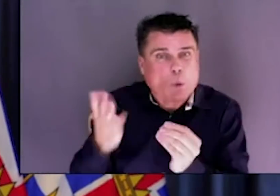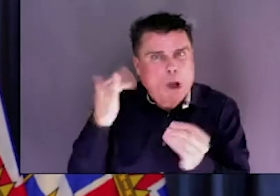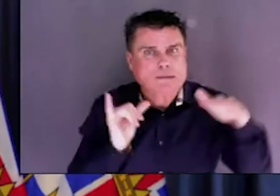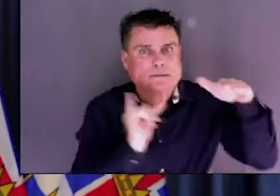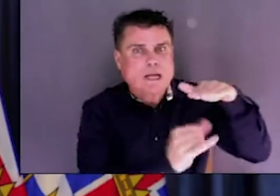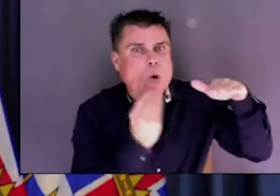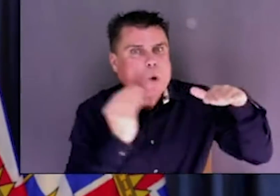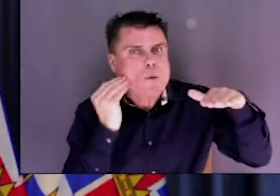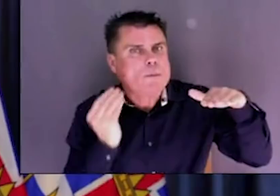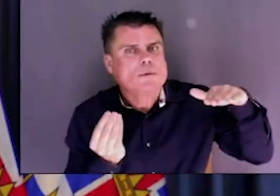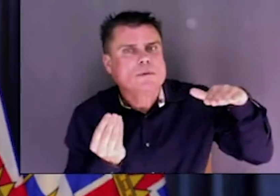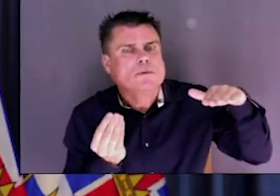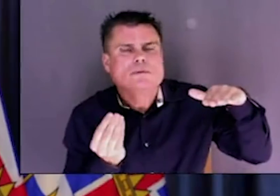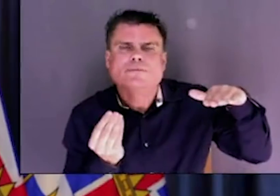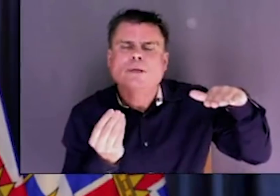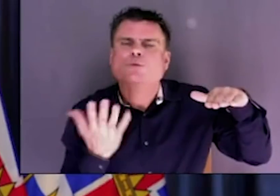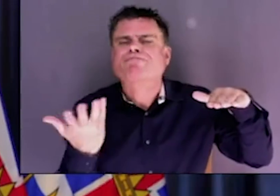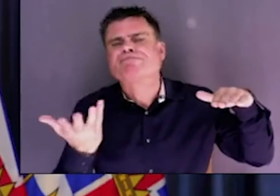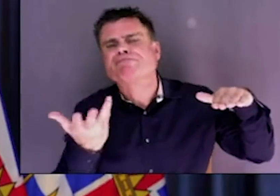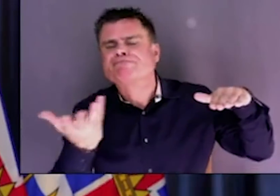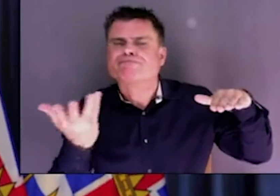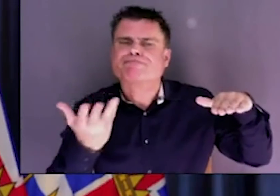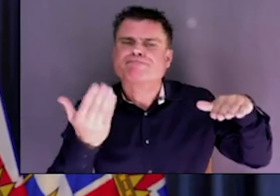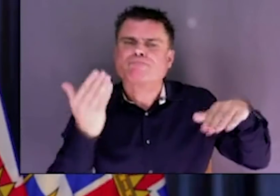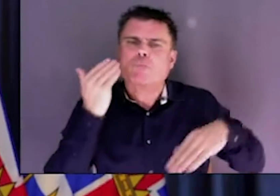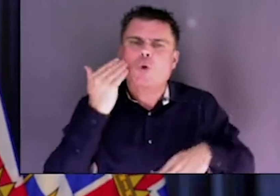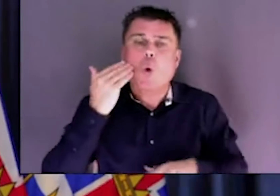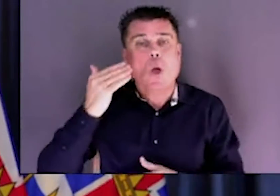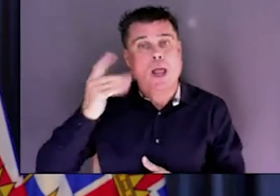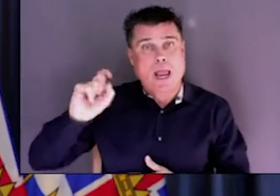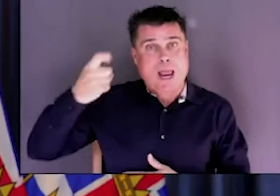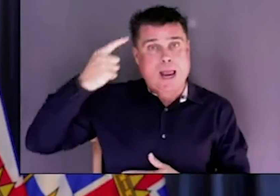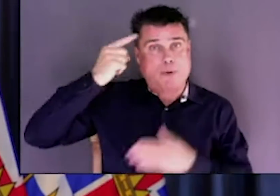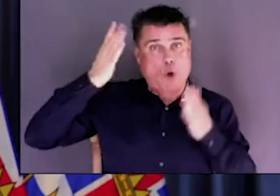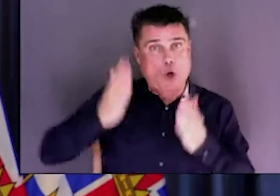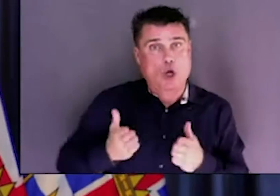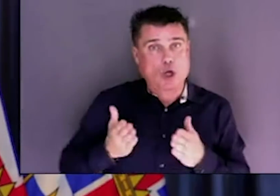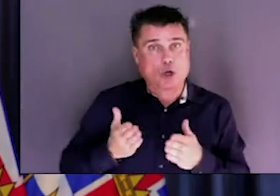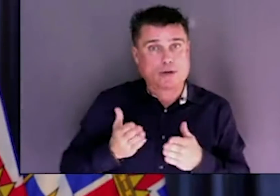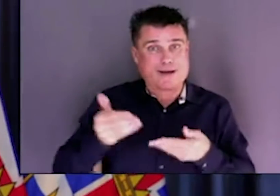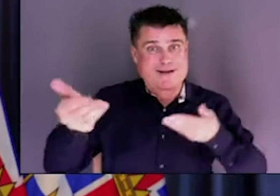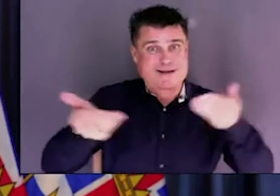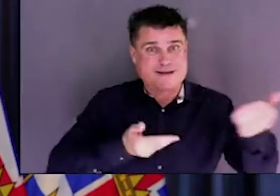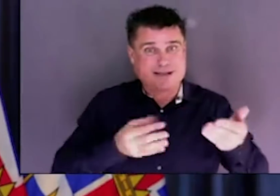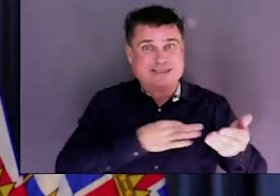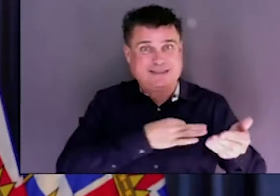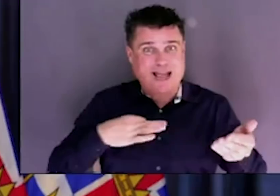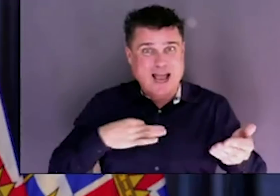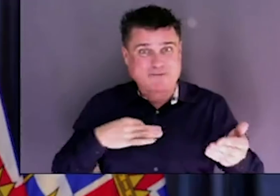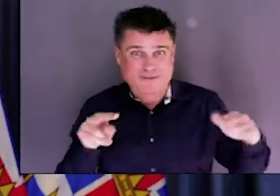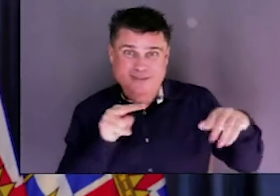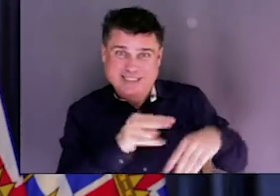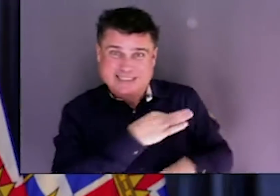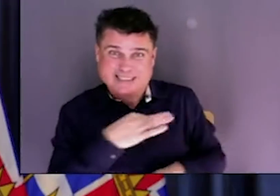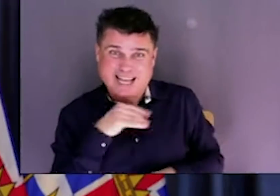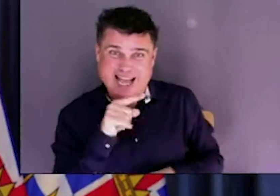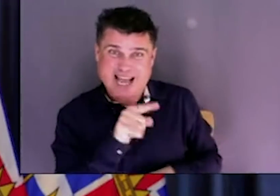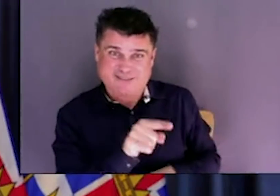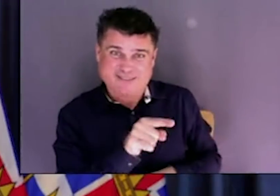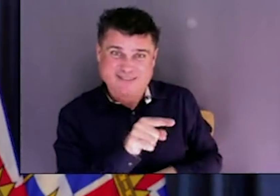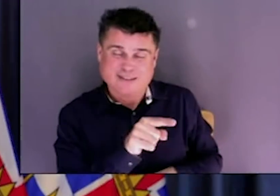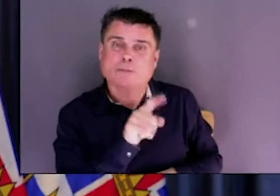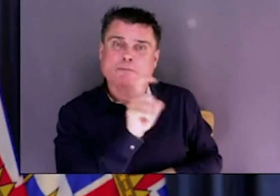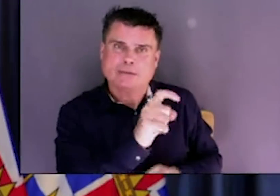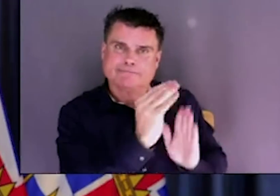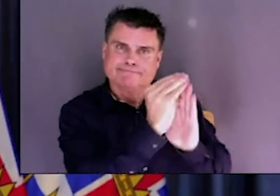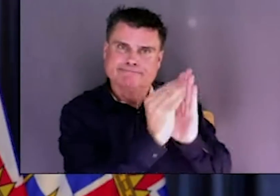employees to fill out a form before going to work. In many cases, workers are told you can't come into work today. They don't